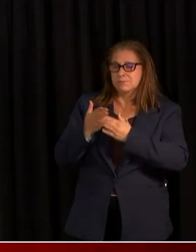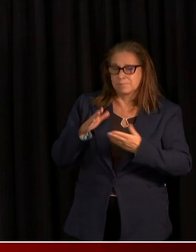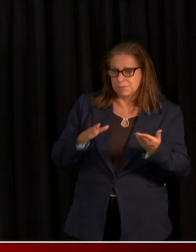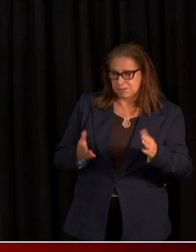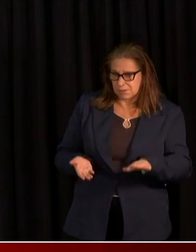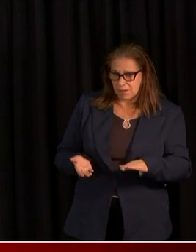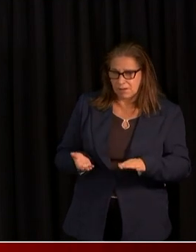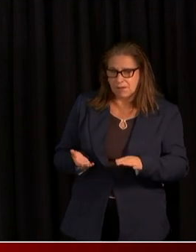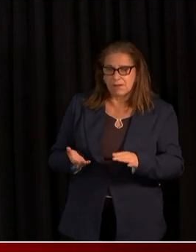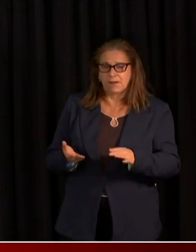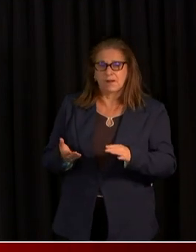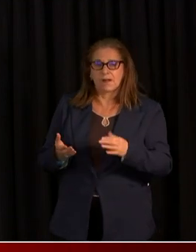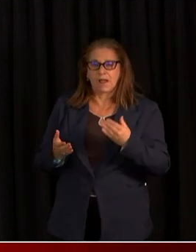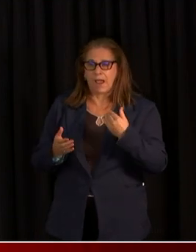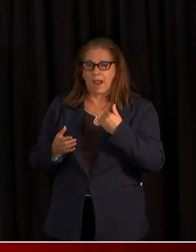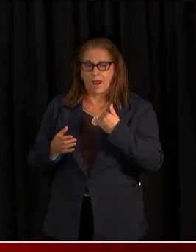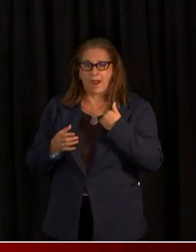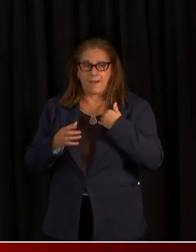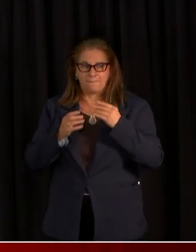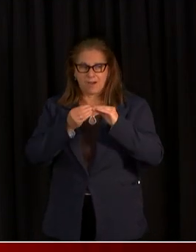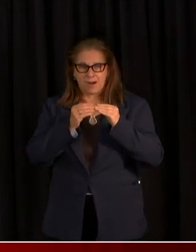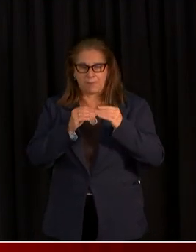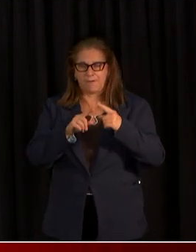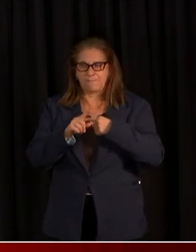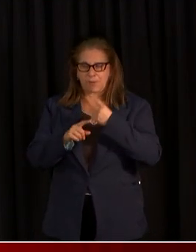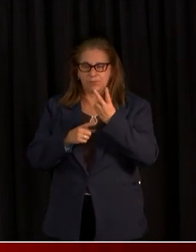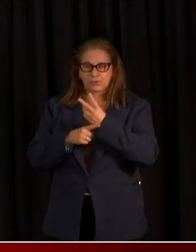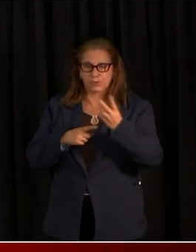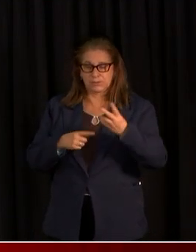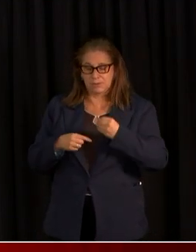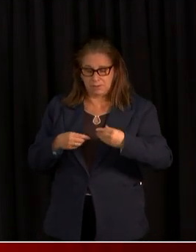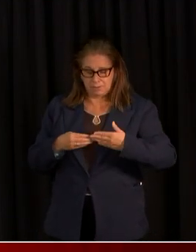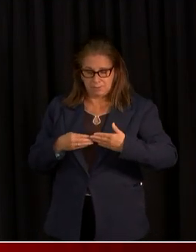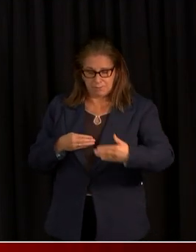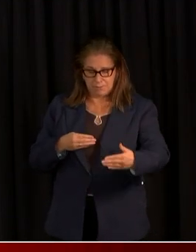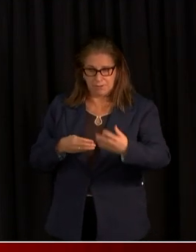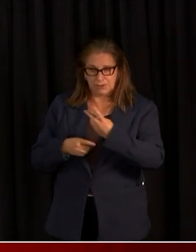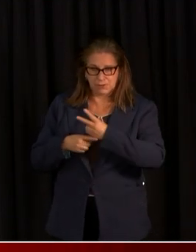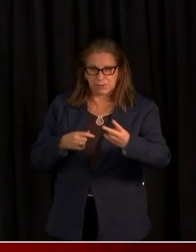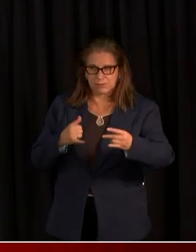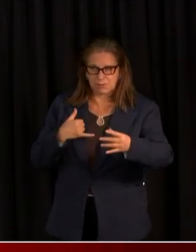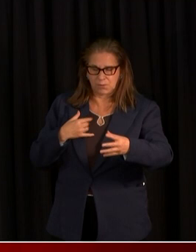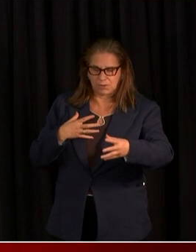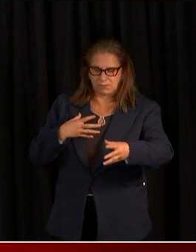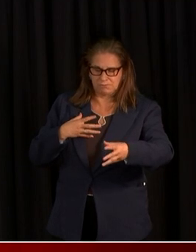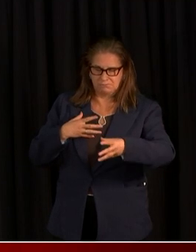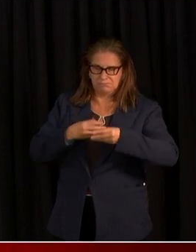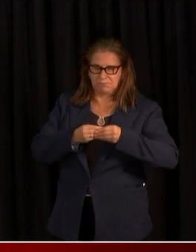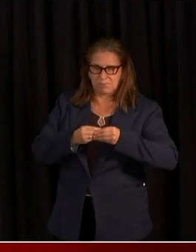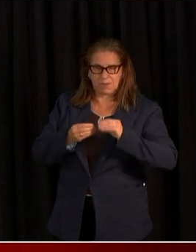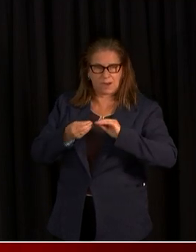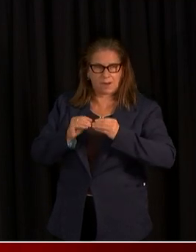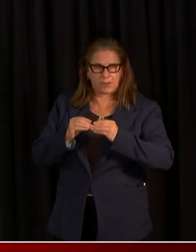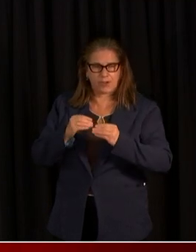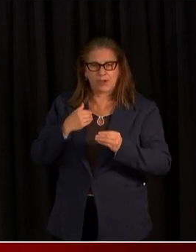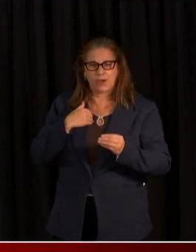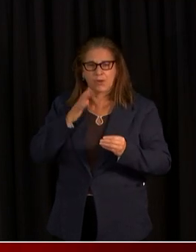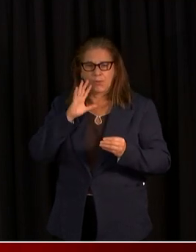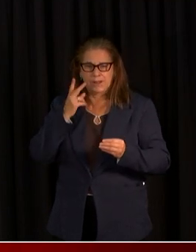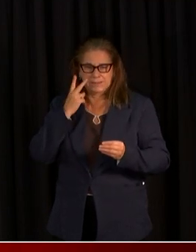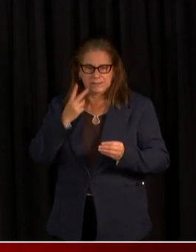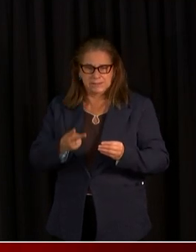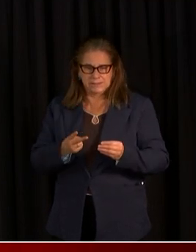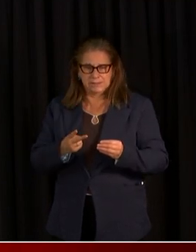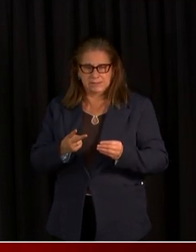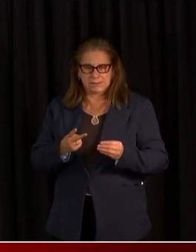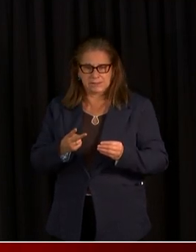to be a 2-week lag for those 3 measures or specific indicators. What some folks are